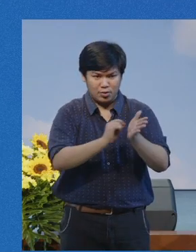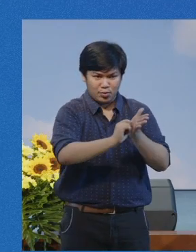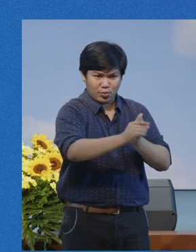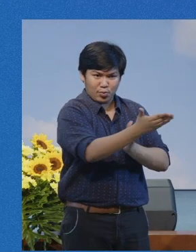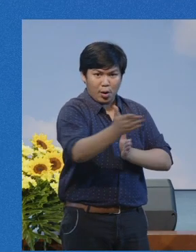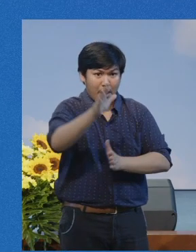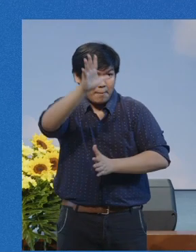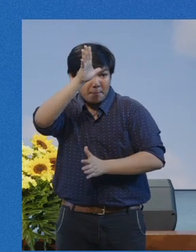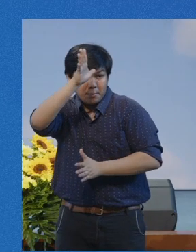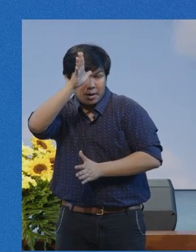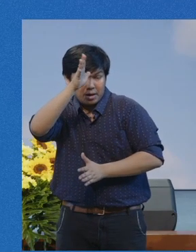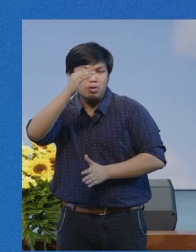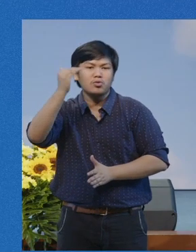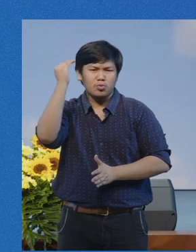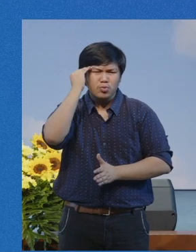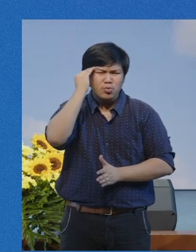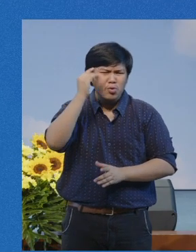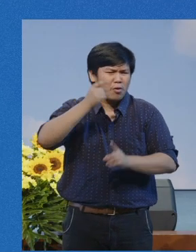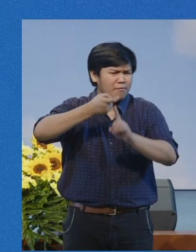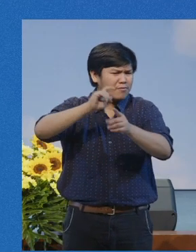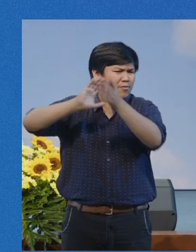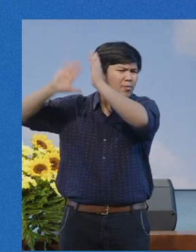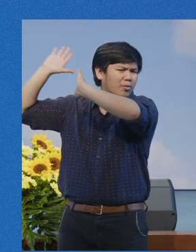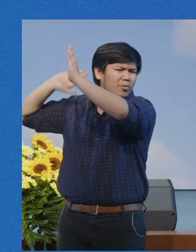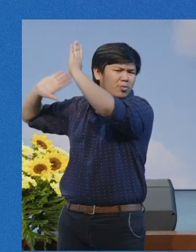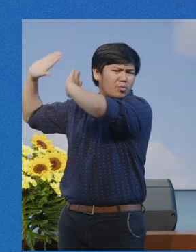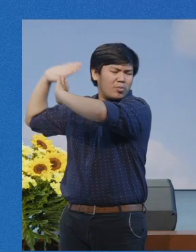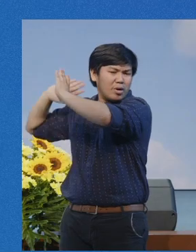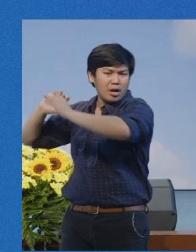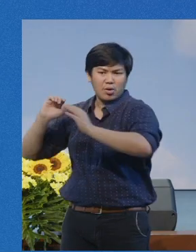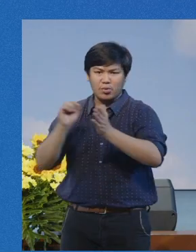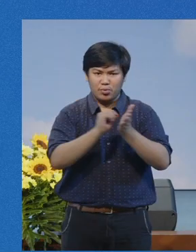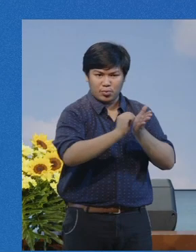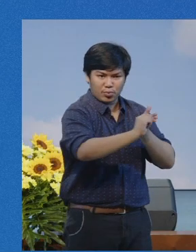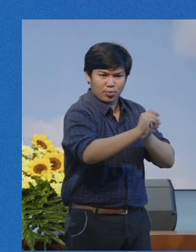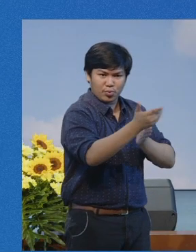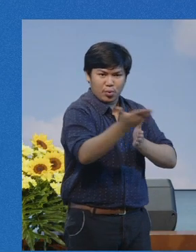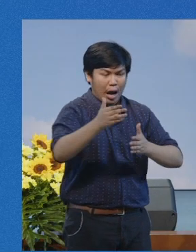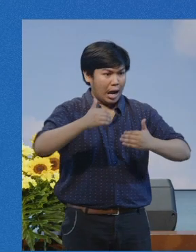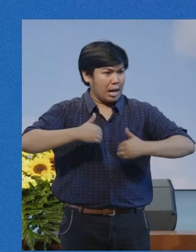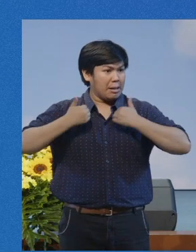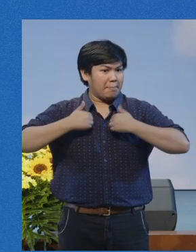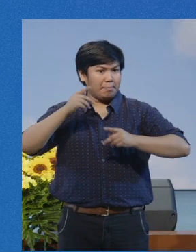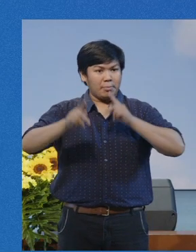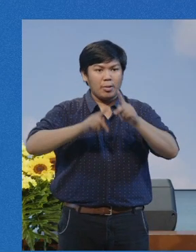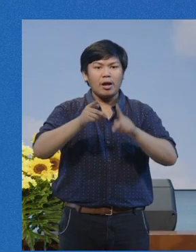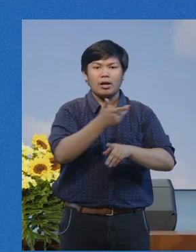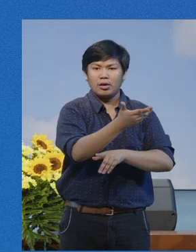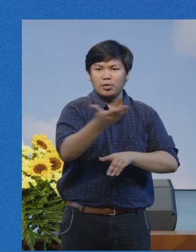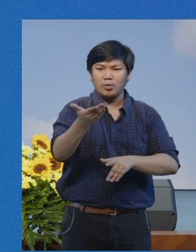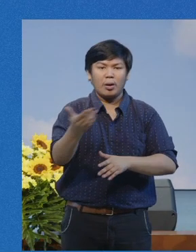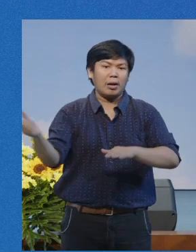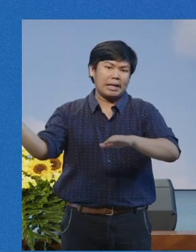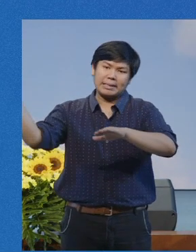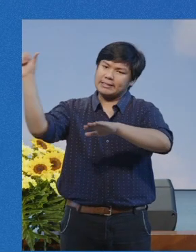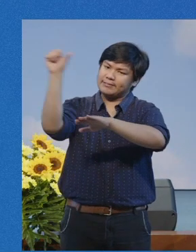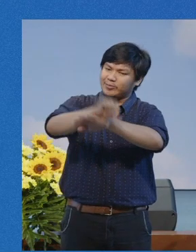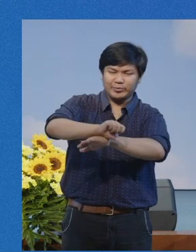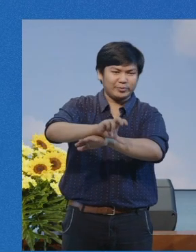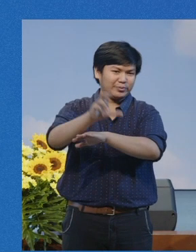fathers because you know Him who is from the beginning. I am writing to you young men because you have overcome the evil